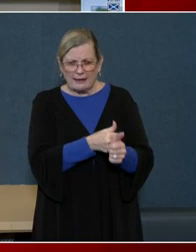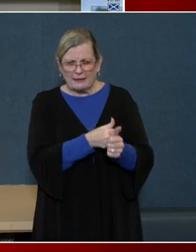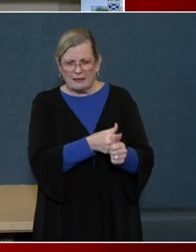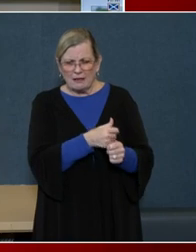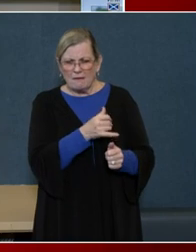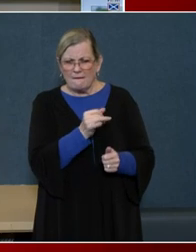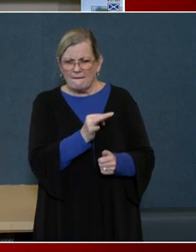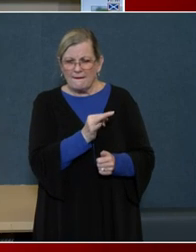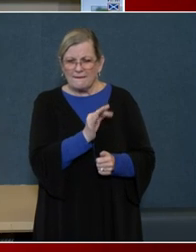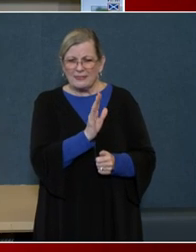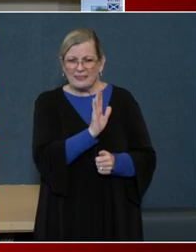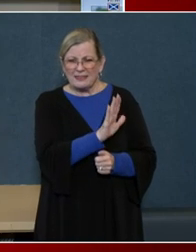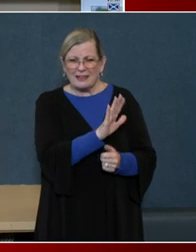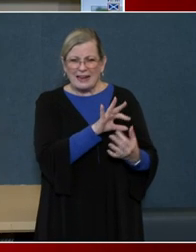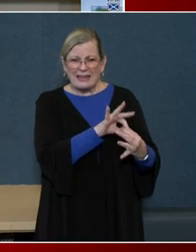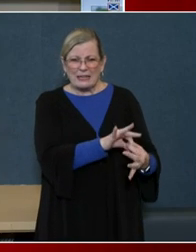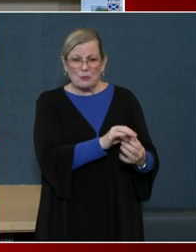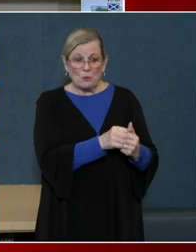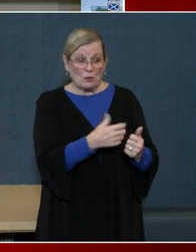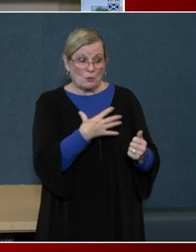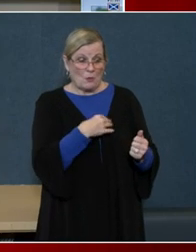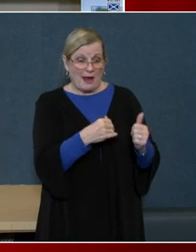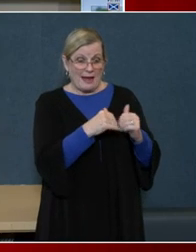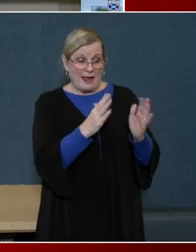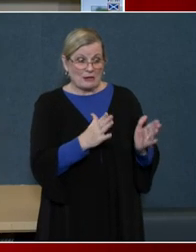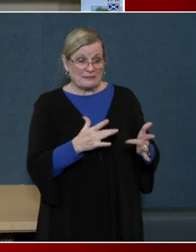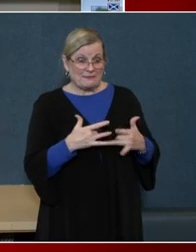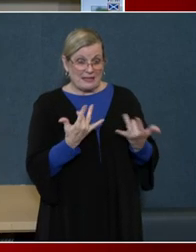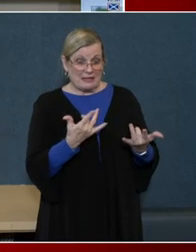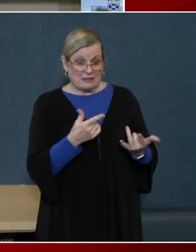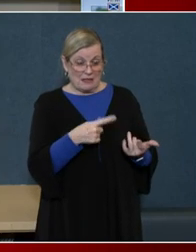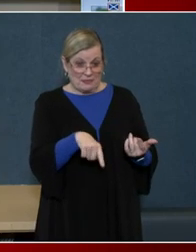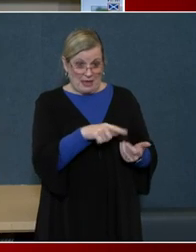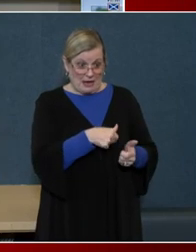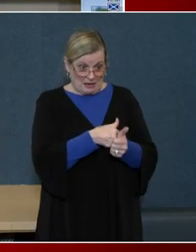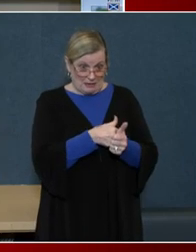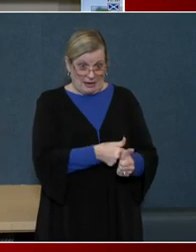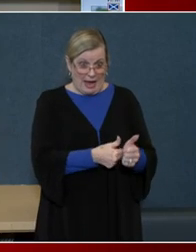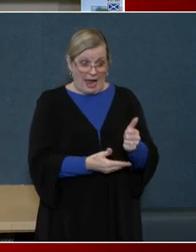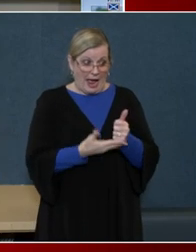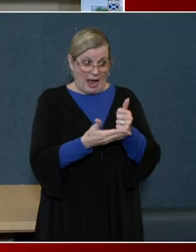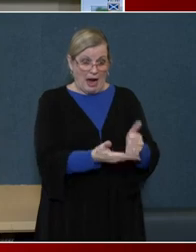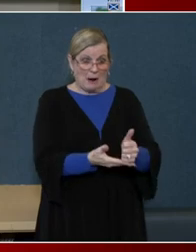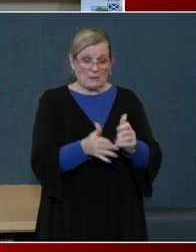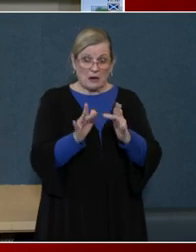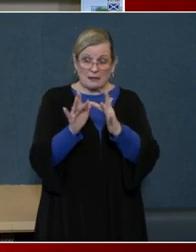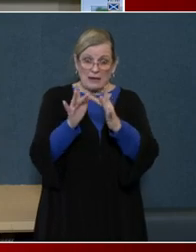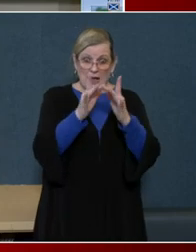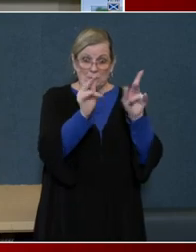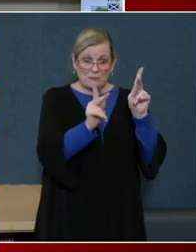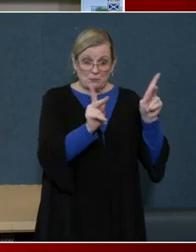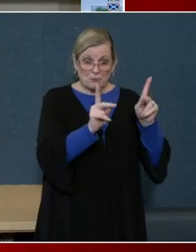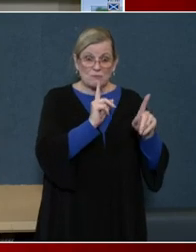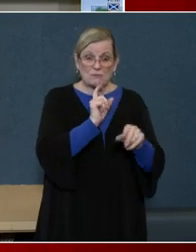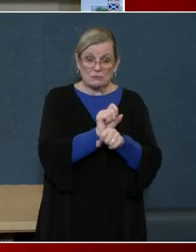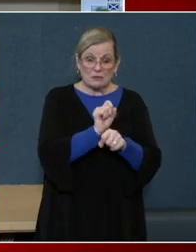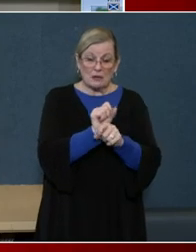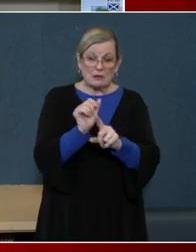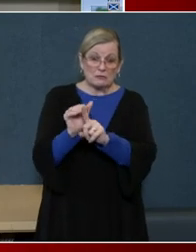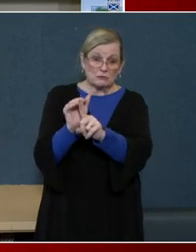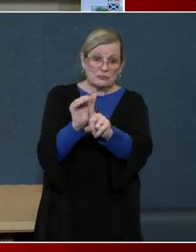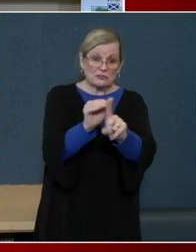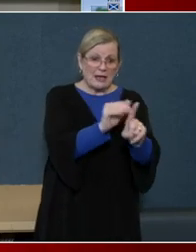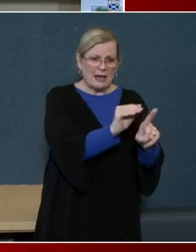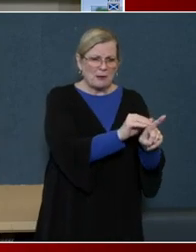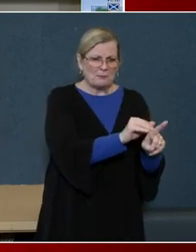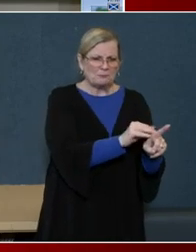events? And if so, have they been compliant in helping you with contact tracing and providing close contacts? Let me just kind of emphasize